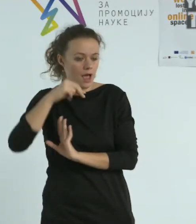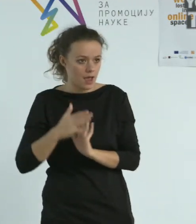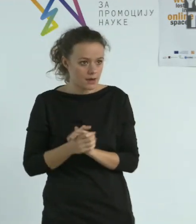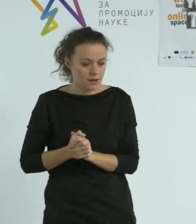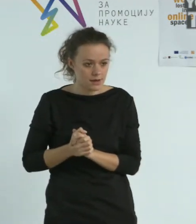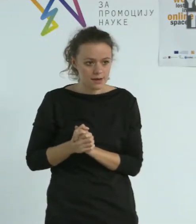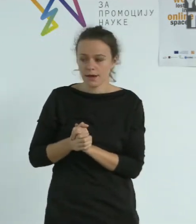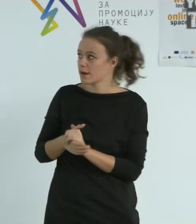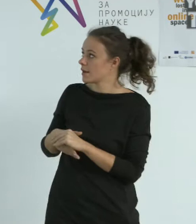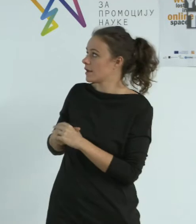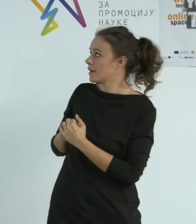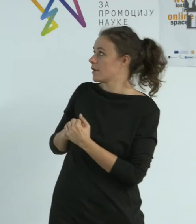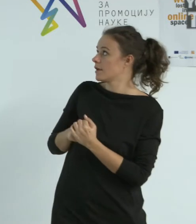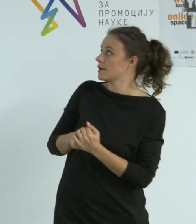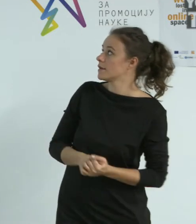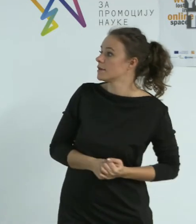Thank you.